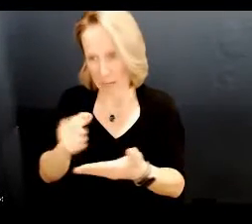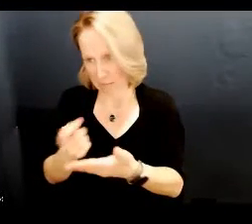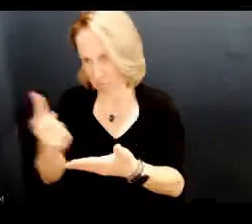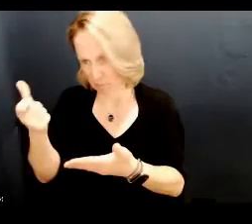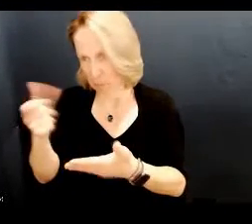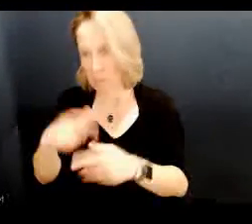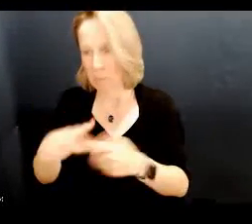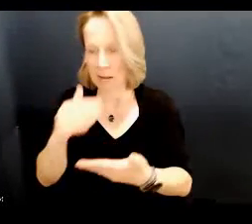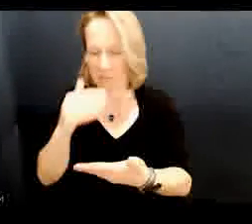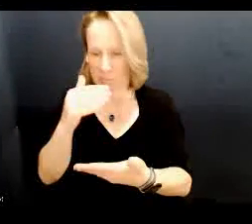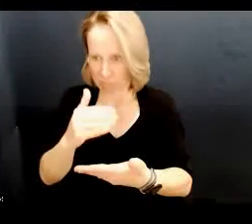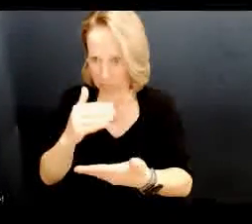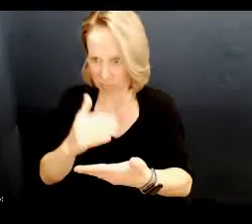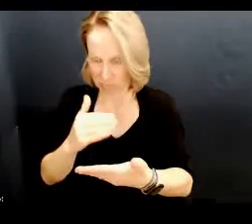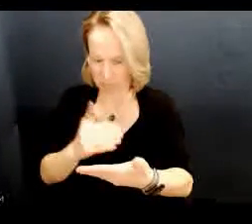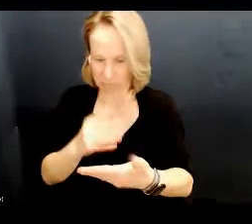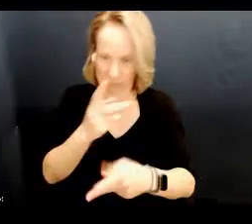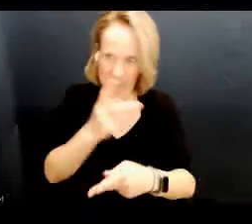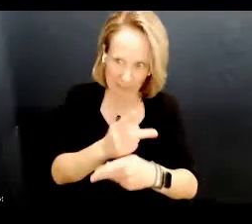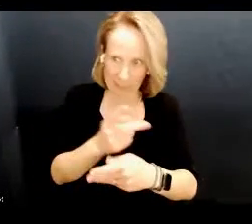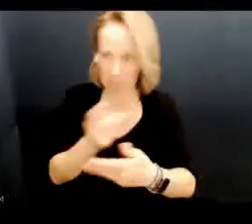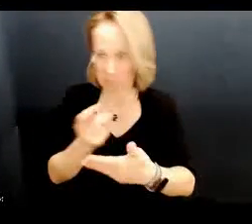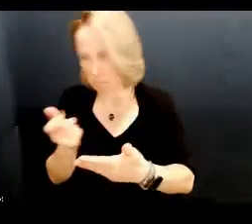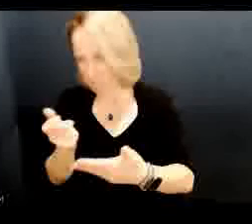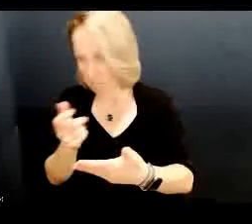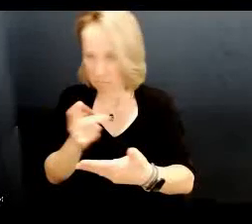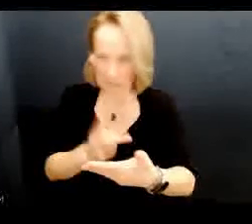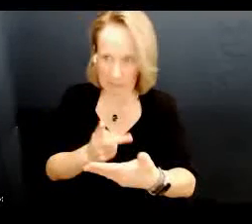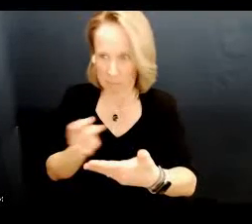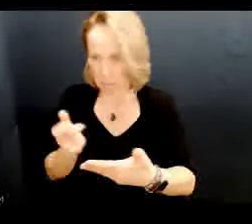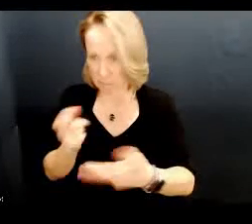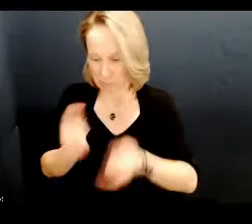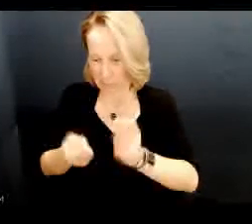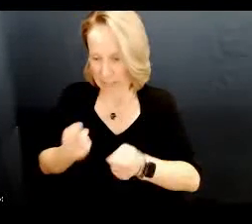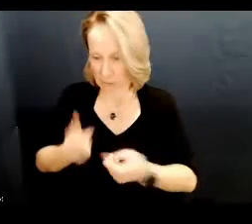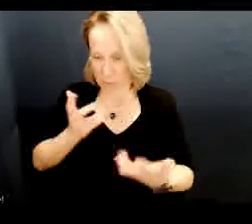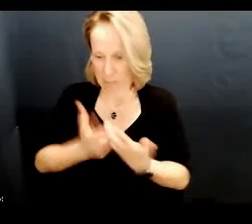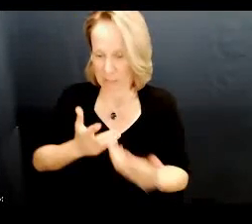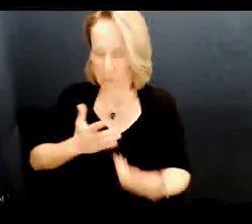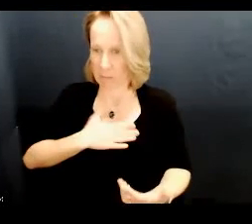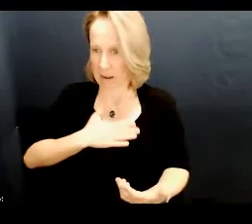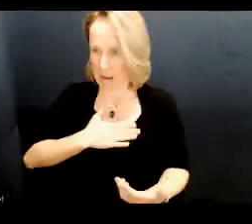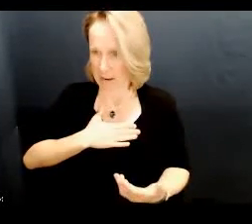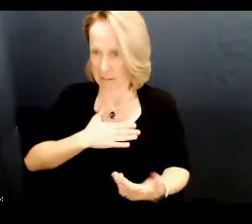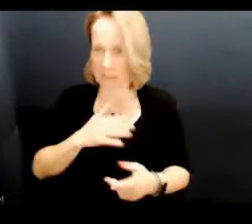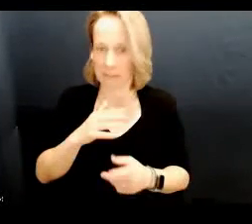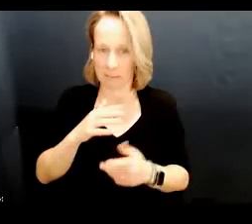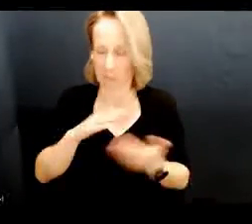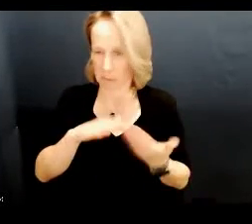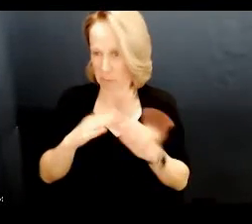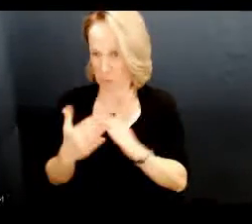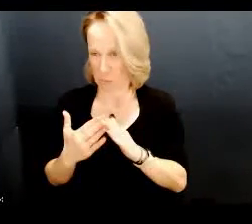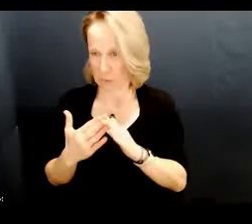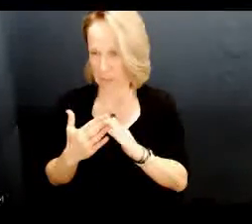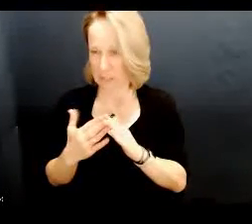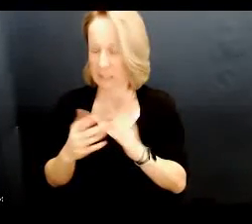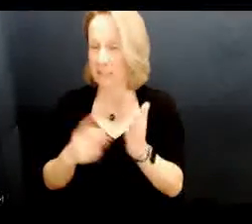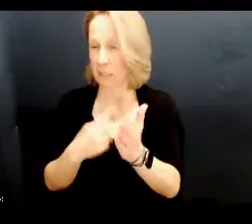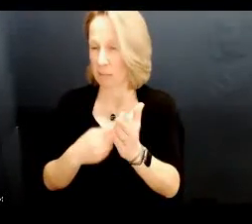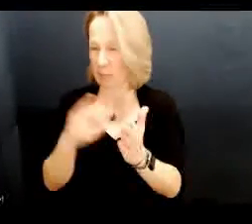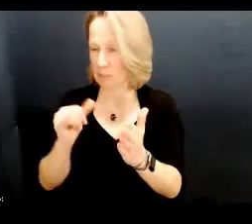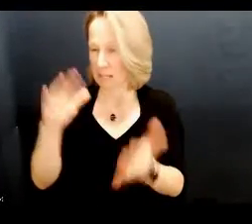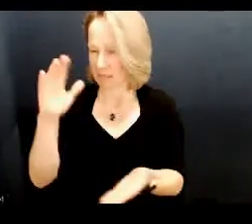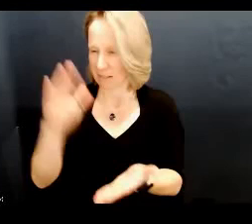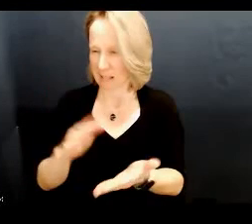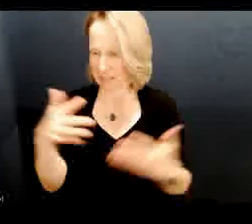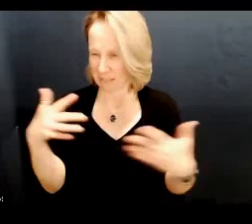then tailor it and really make it specific to their community. And sometimes that can be a lot less intimidating than starting